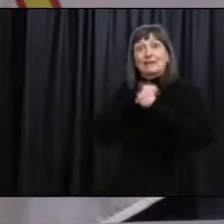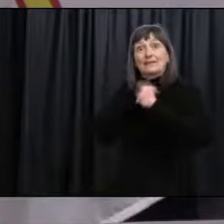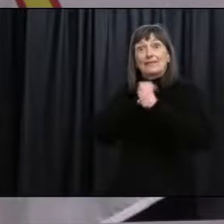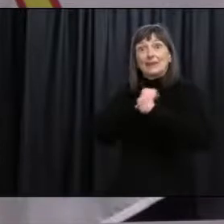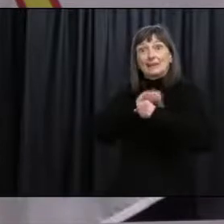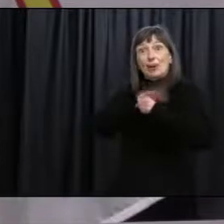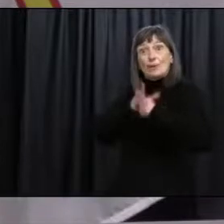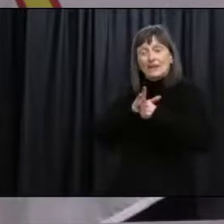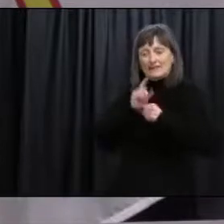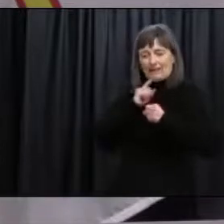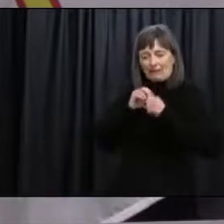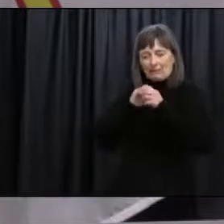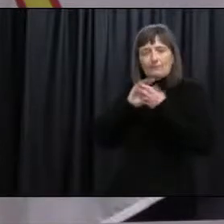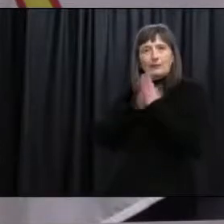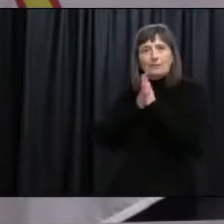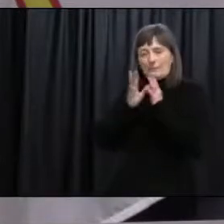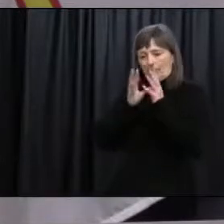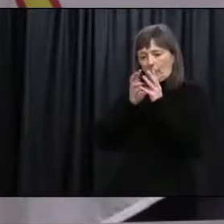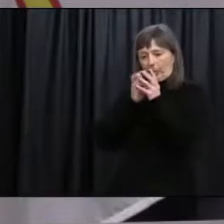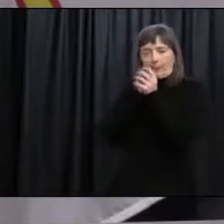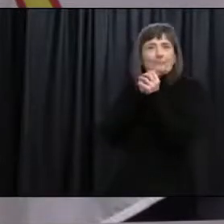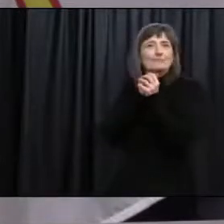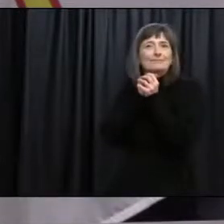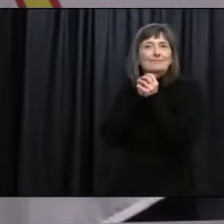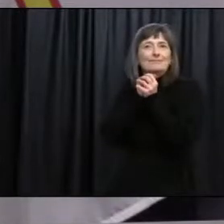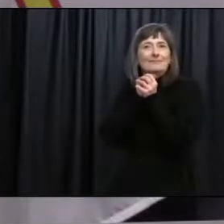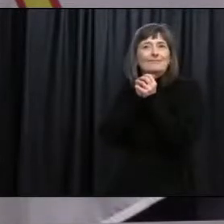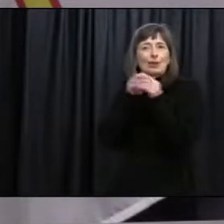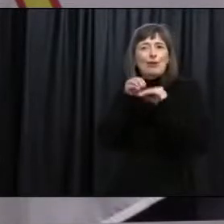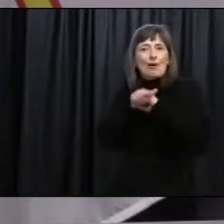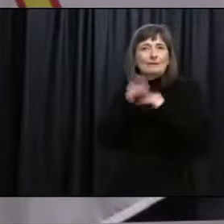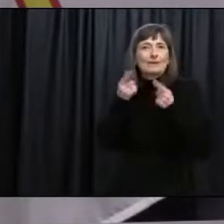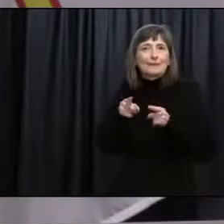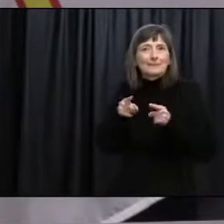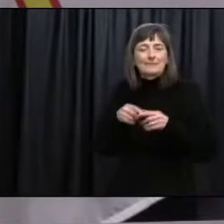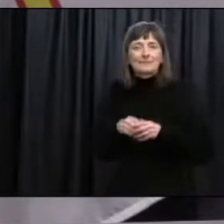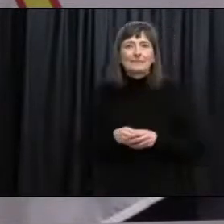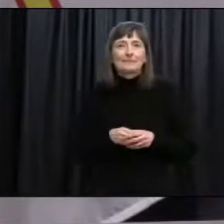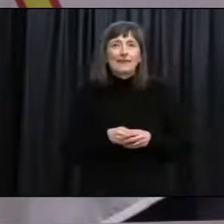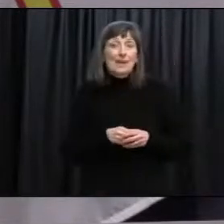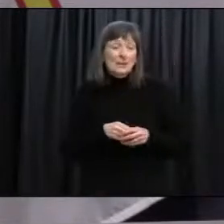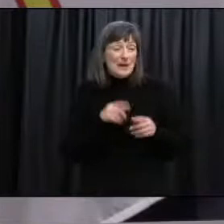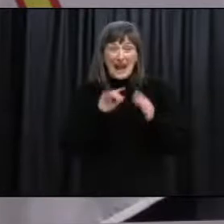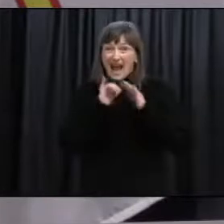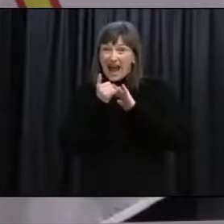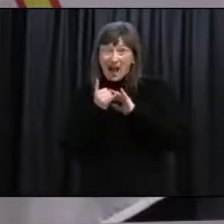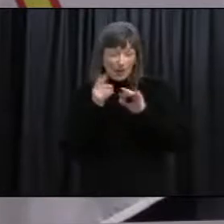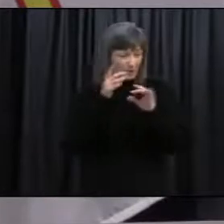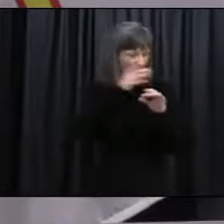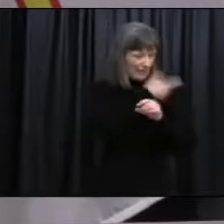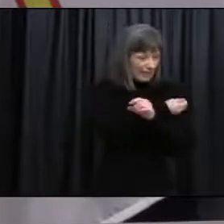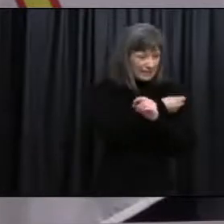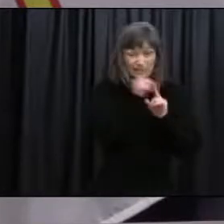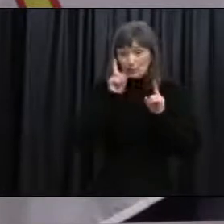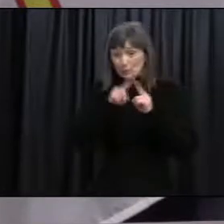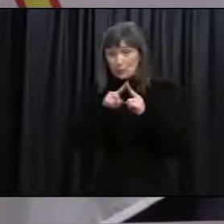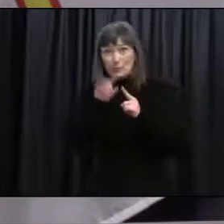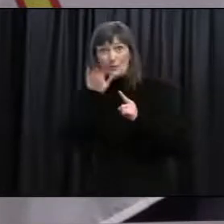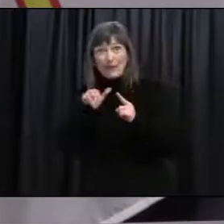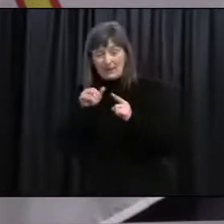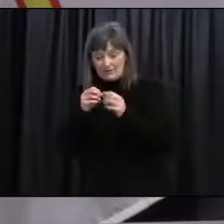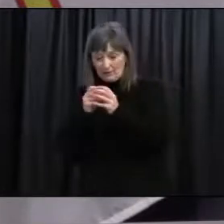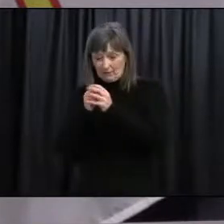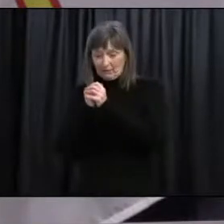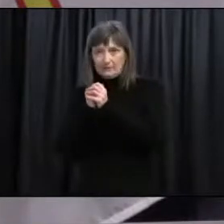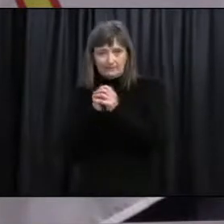The issue is that we haven't figured out sort of what happens between the vaccine and the antibodies.